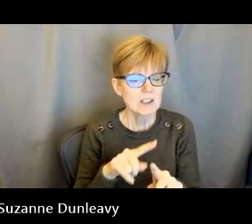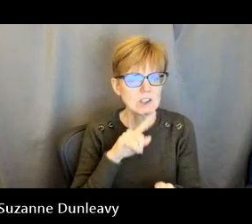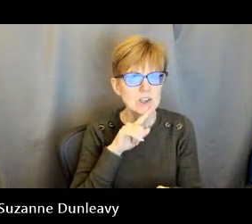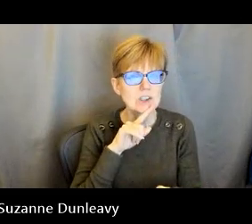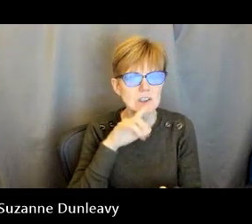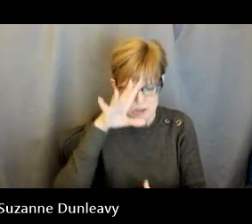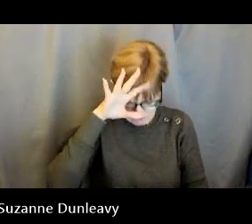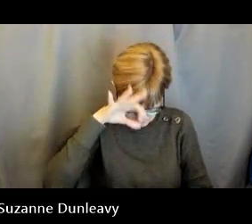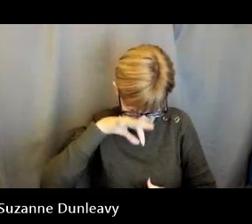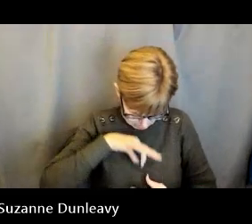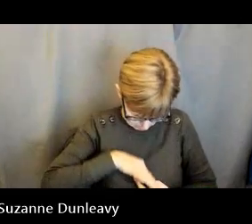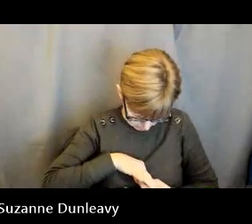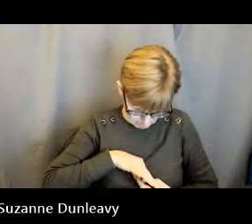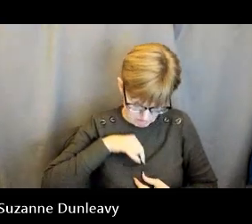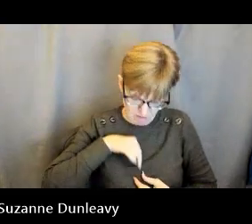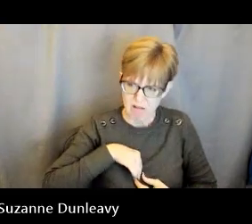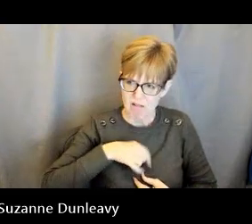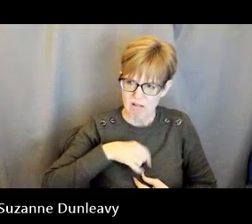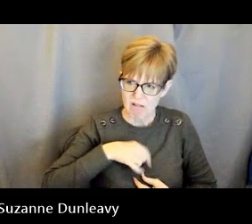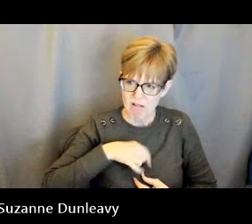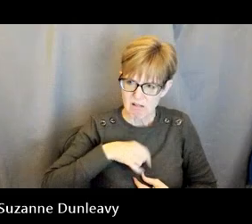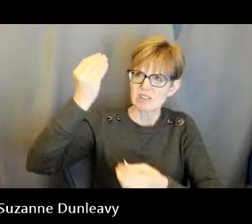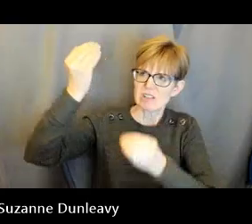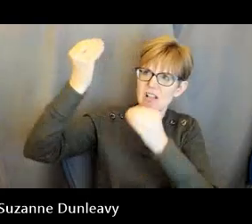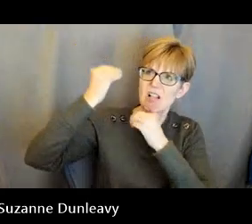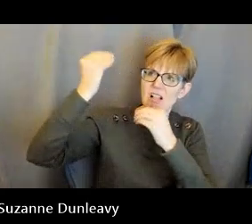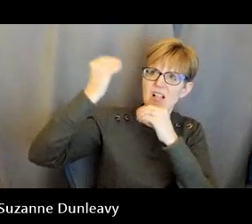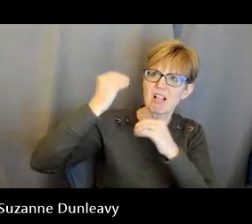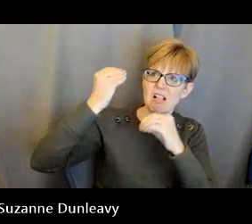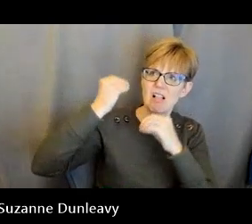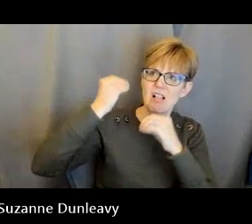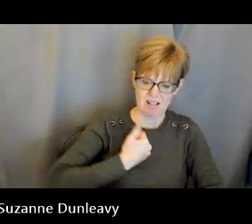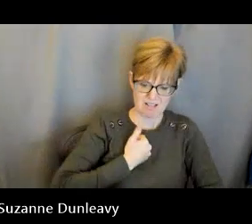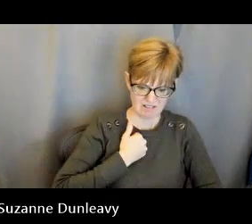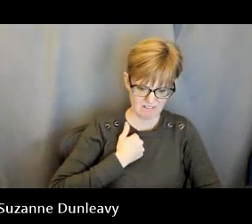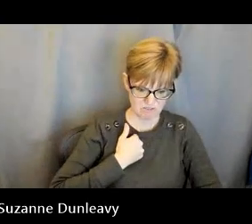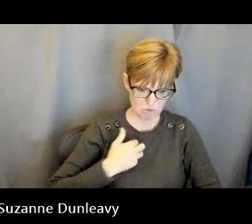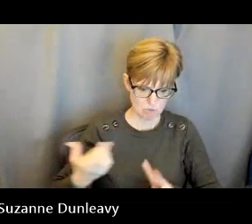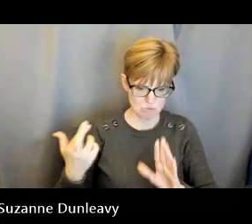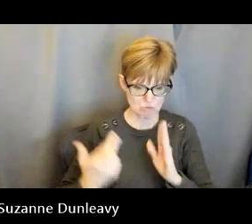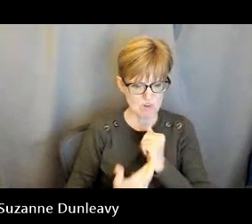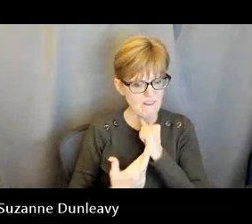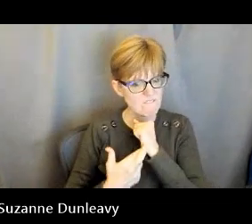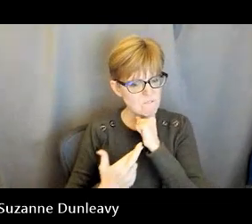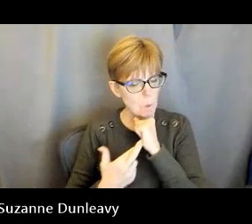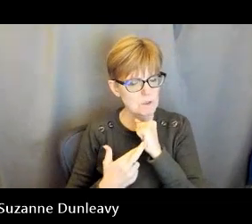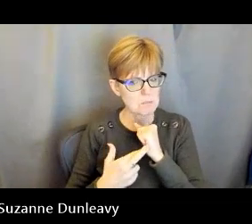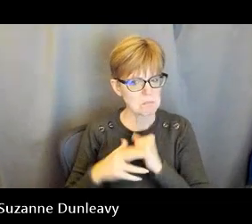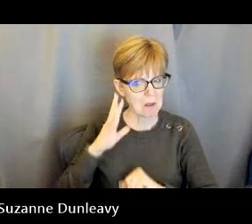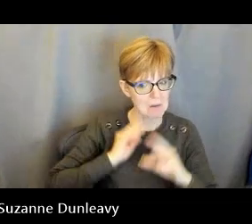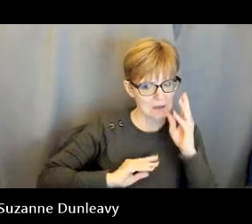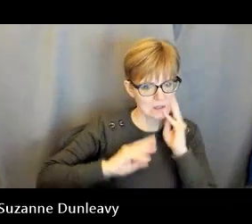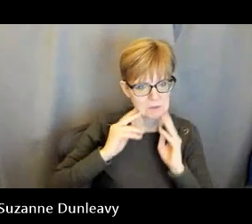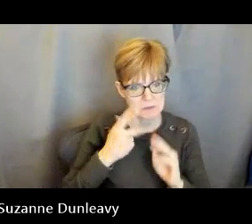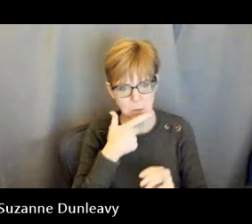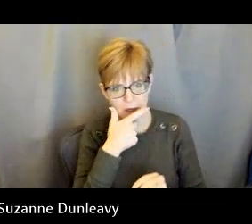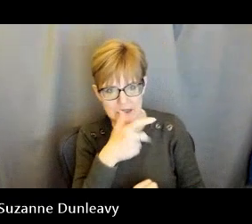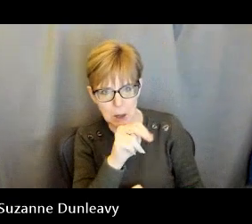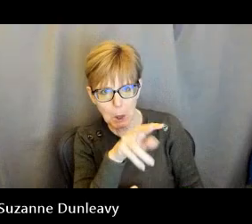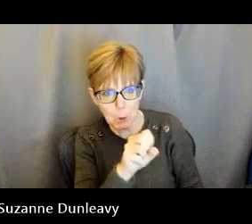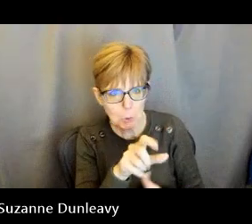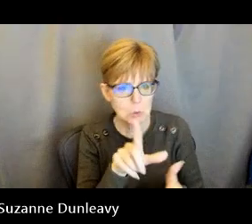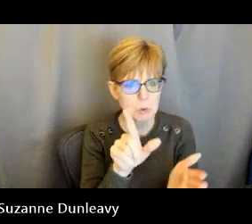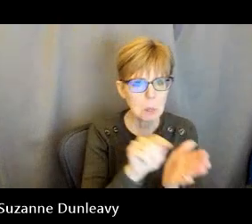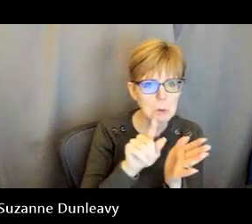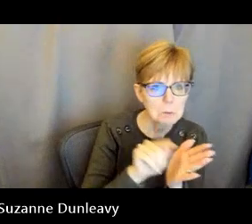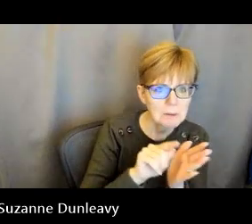course of his life. And that message was self-reinforced by experiences that he saw on the news, in the paper,